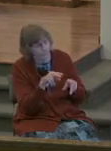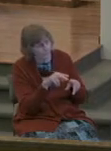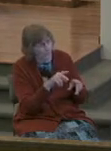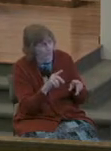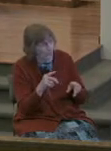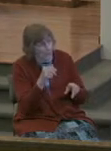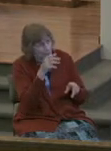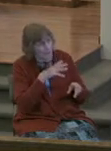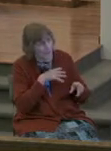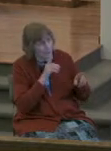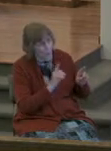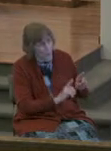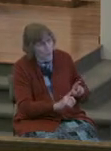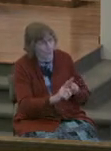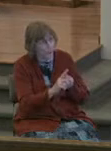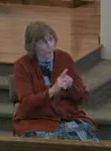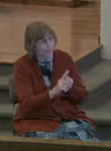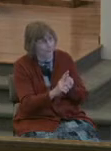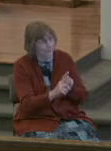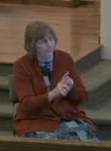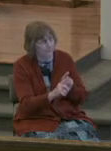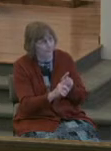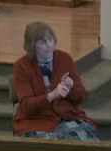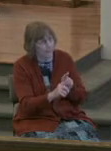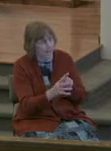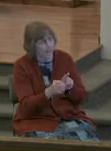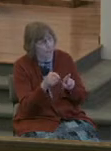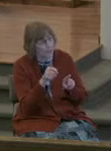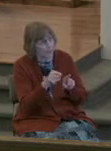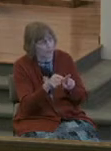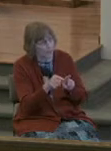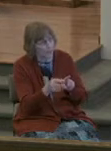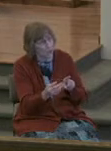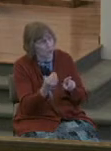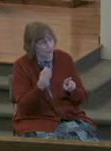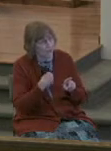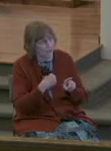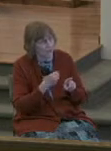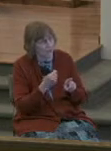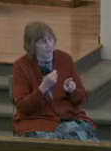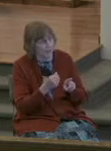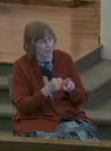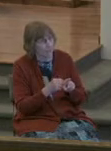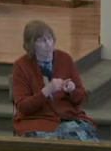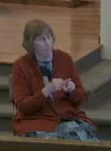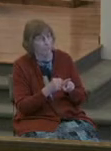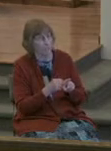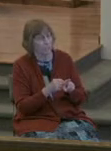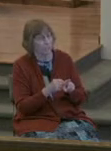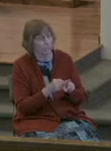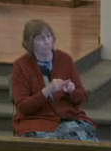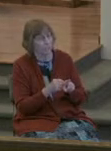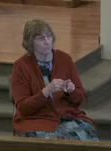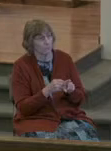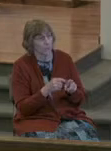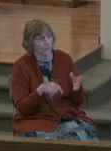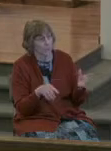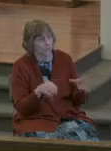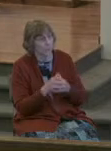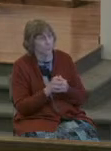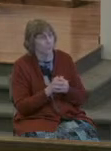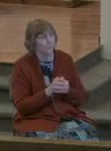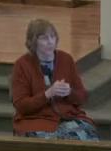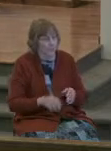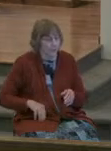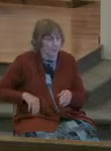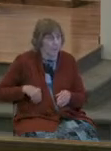him and they threatened him and they wanted him to give them money. And you know what he did? Reached